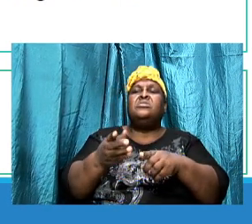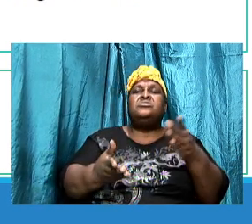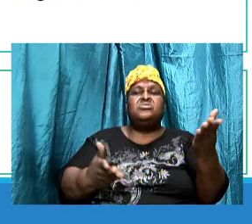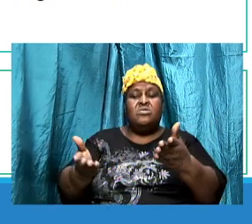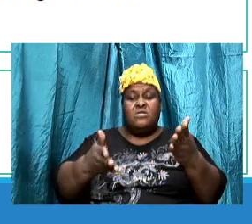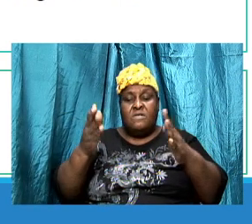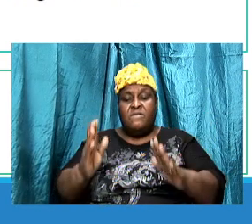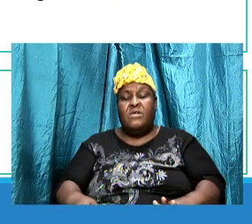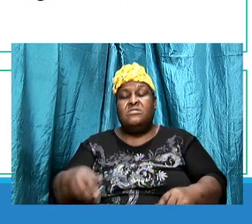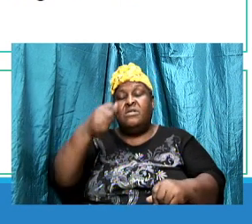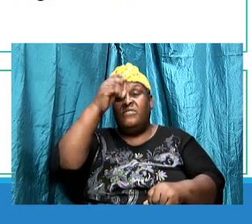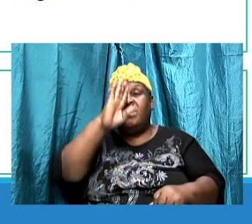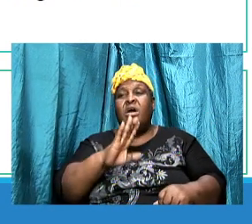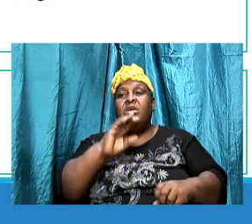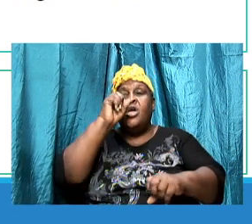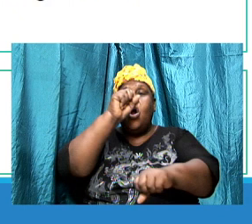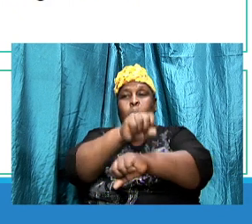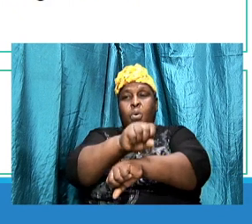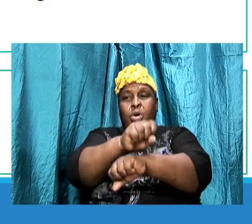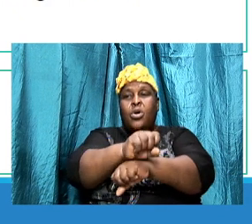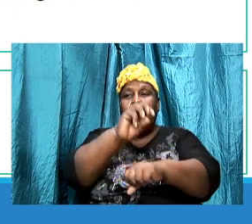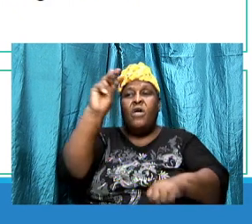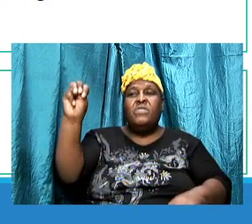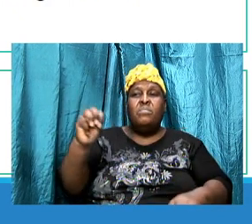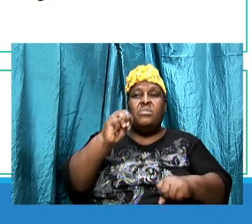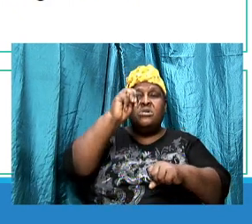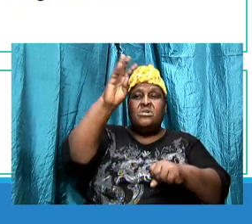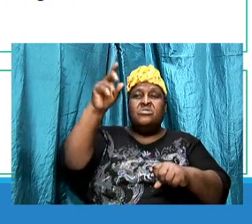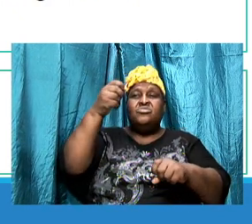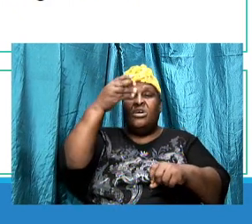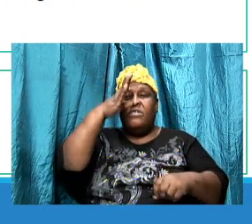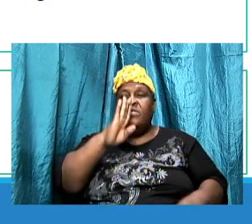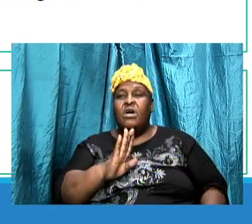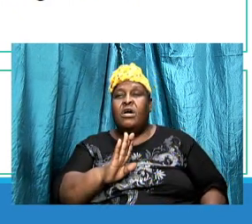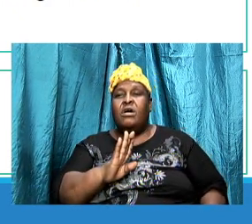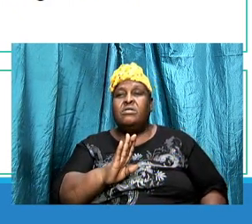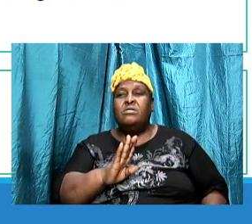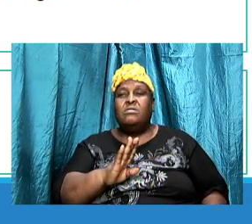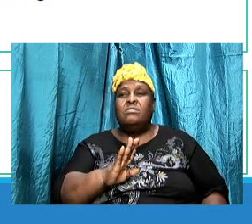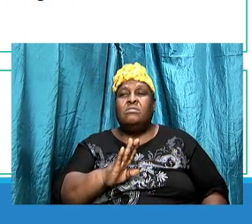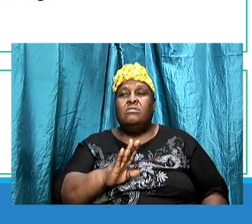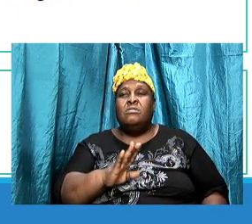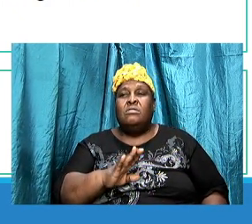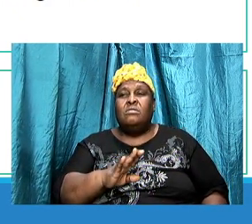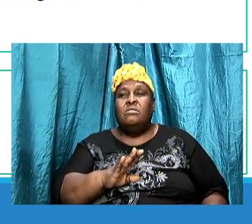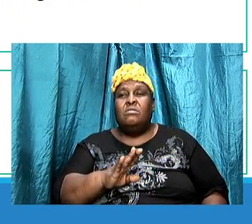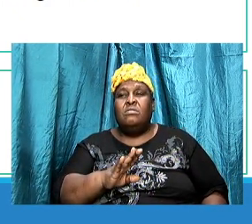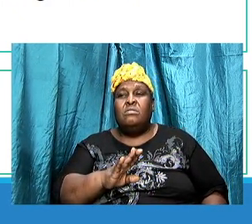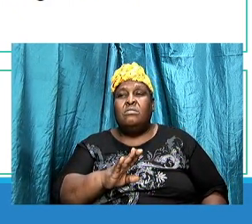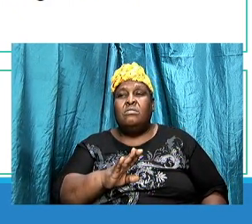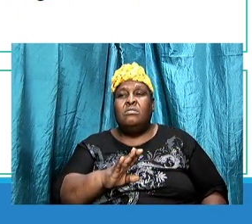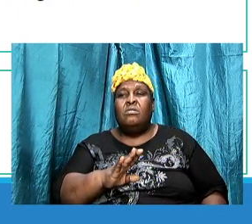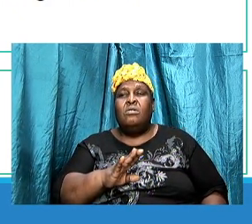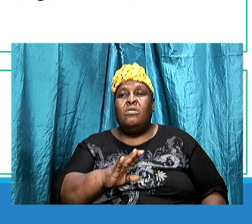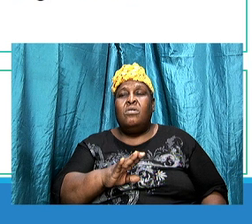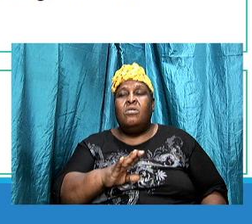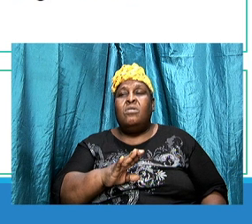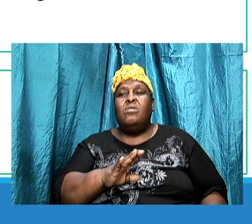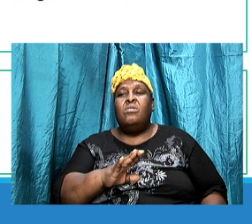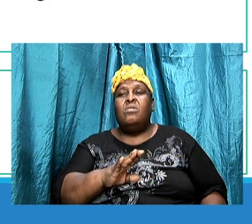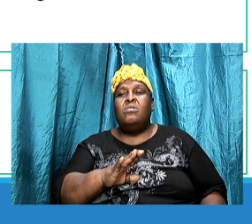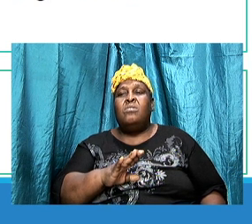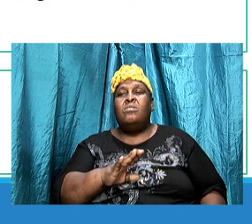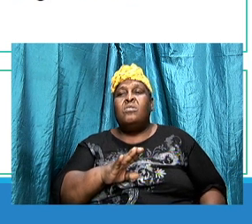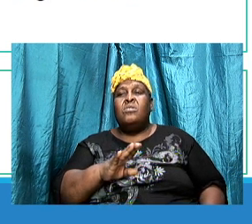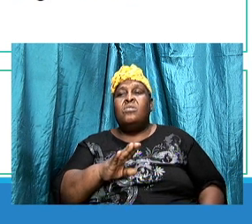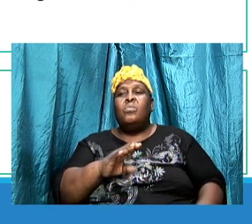stewards of the mysteries of God. And again, the term that he used is a humble term. Steward is really a